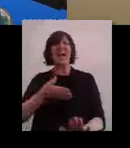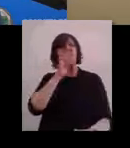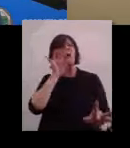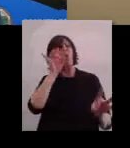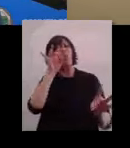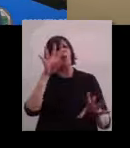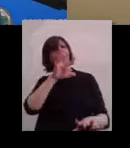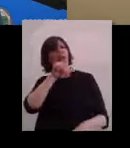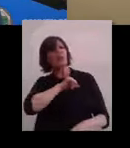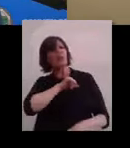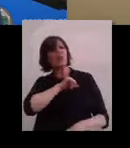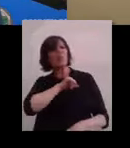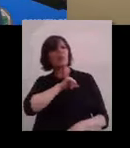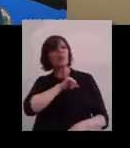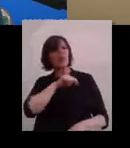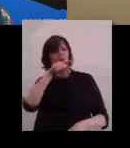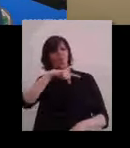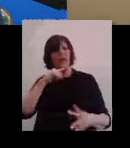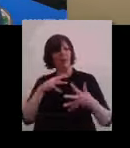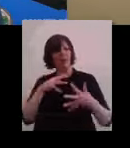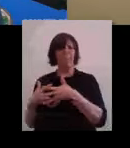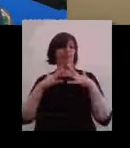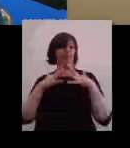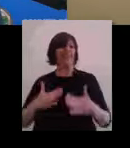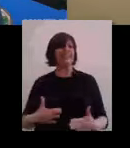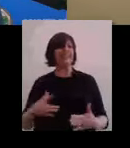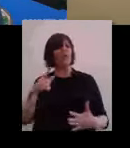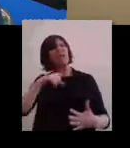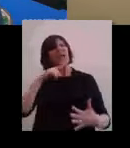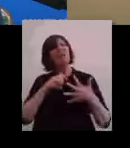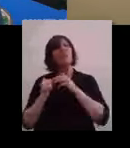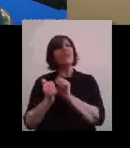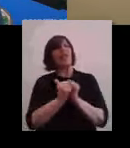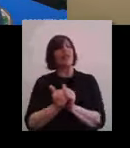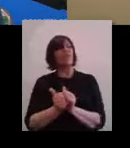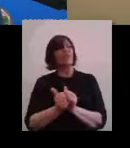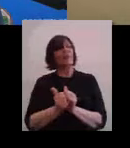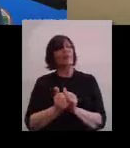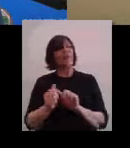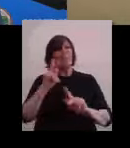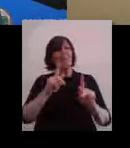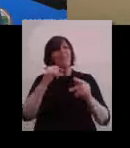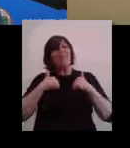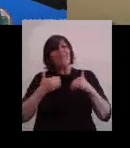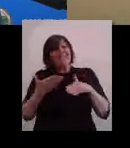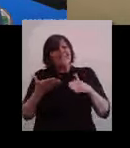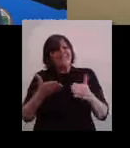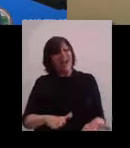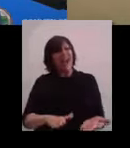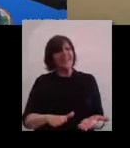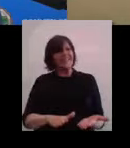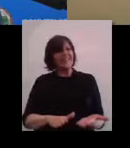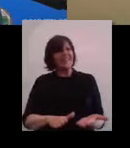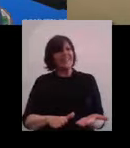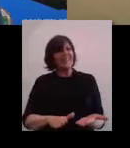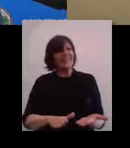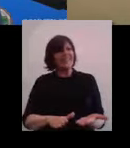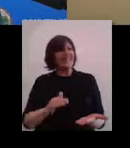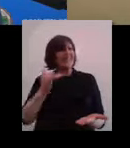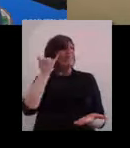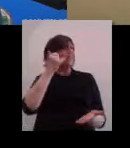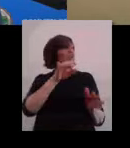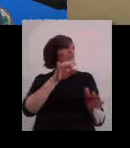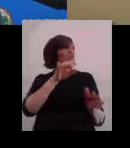Americans. We're all in this together. There are people who have perished from this, and if you're a loved one or a family or friend of one of